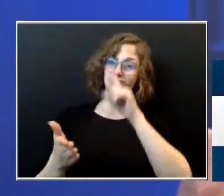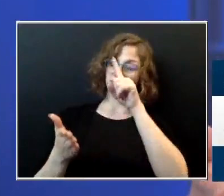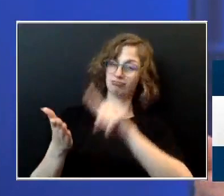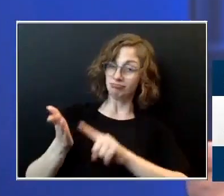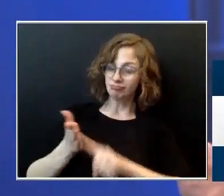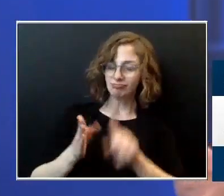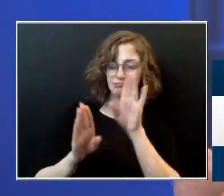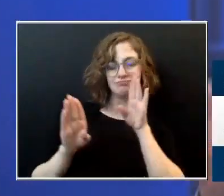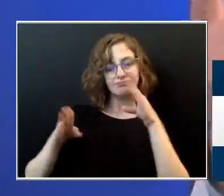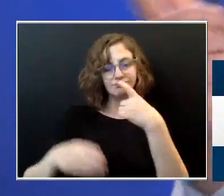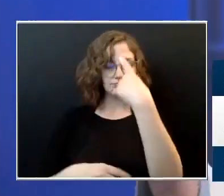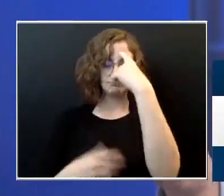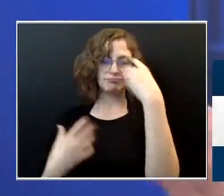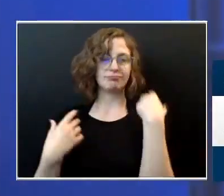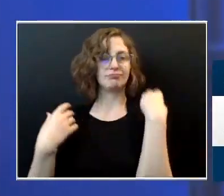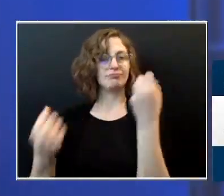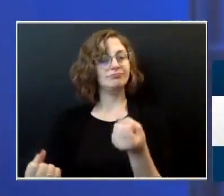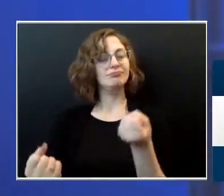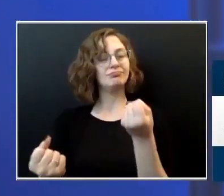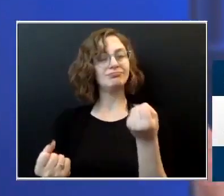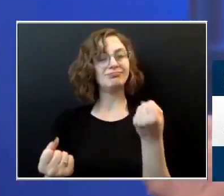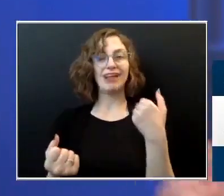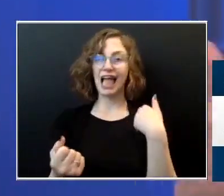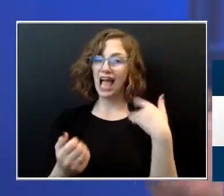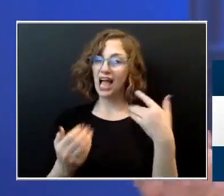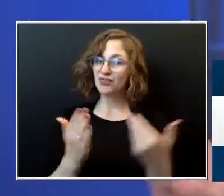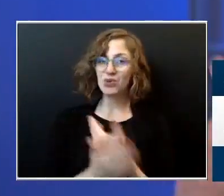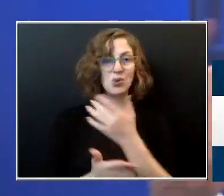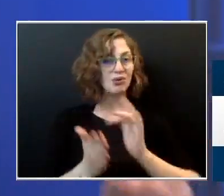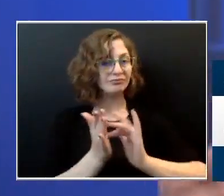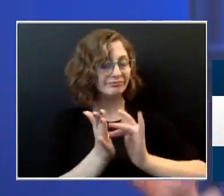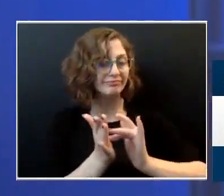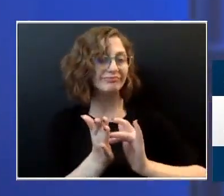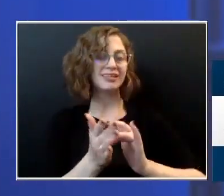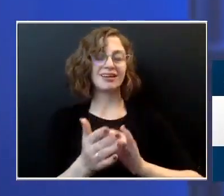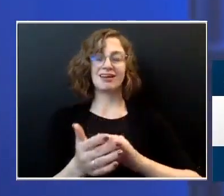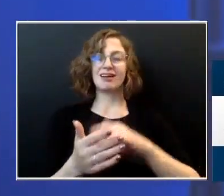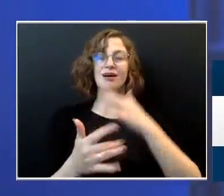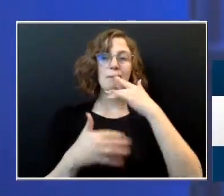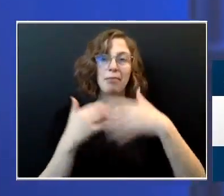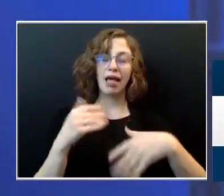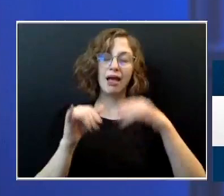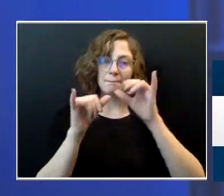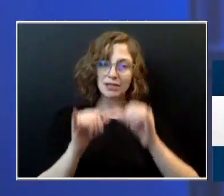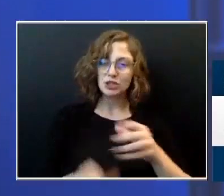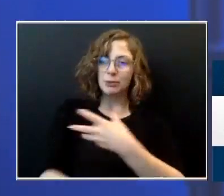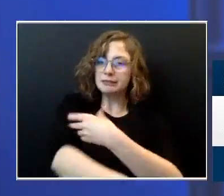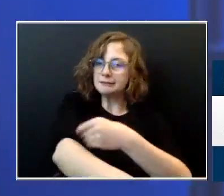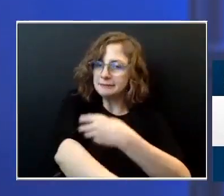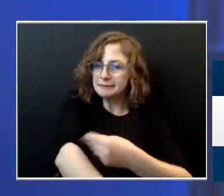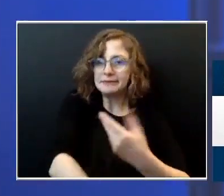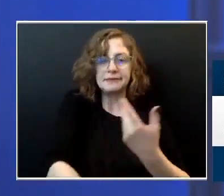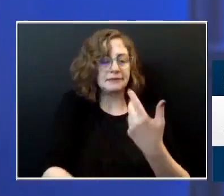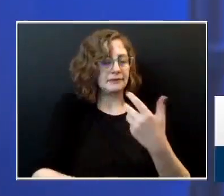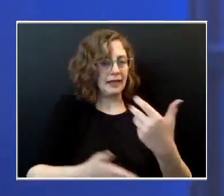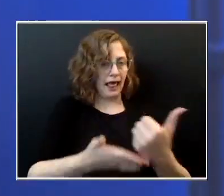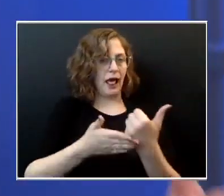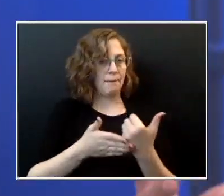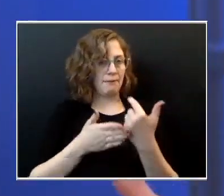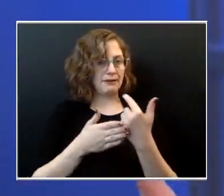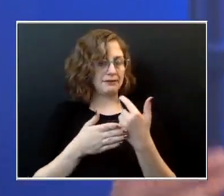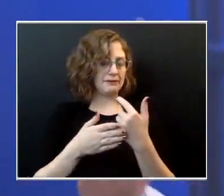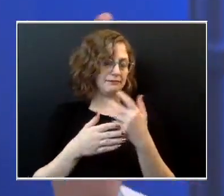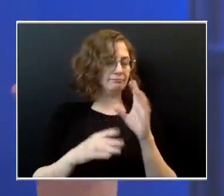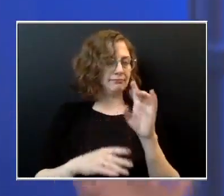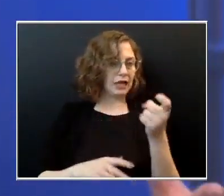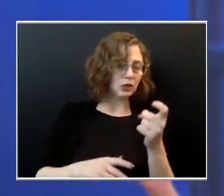new drugs. We talked a little bit about that. We got blood measures that are coming online in terms of helping us diagnose and spot risk. And